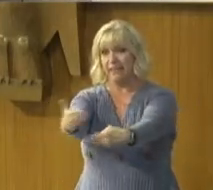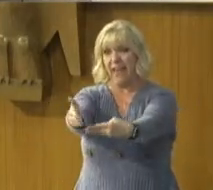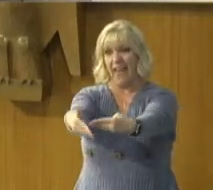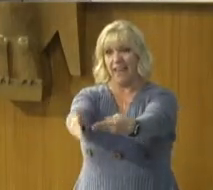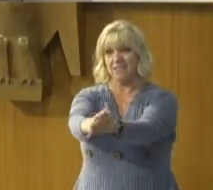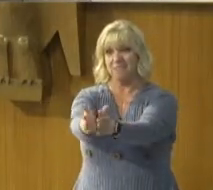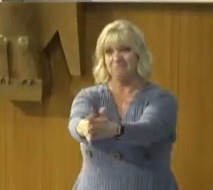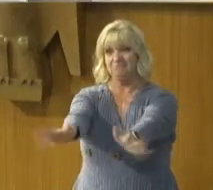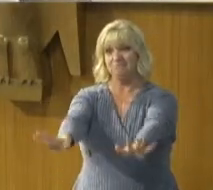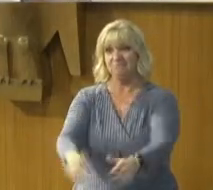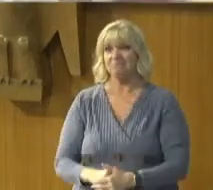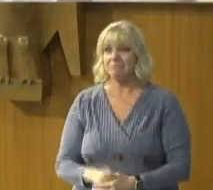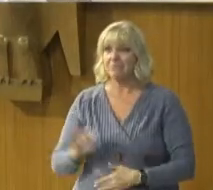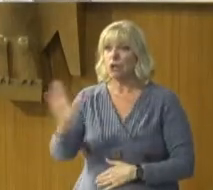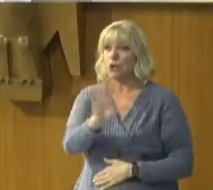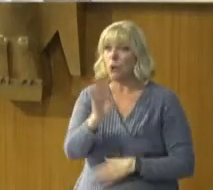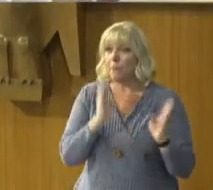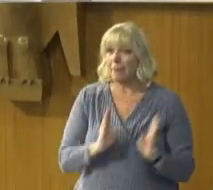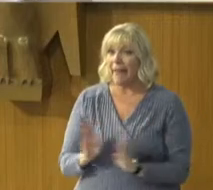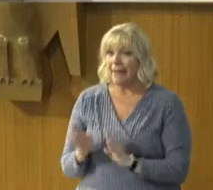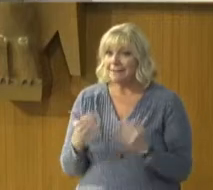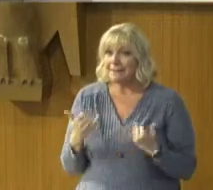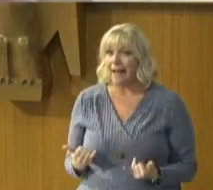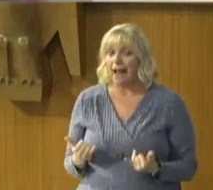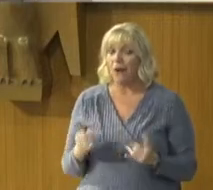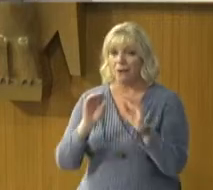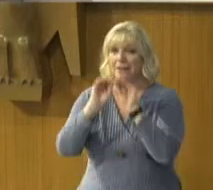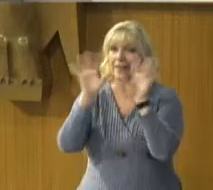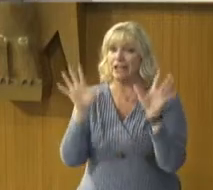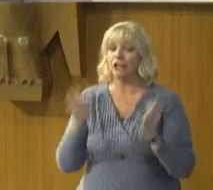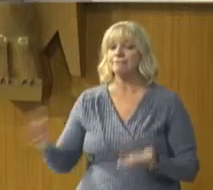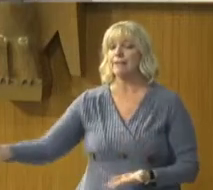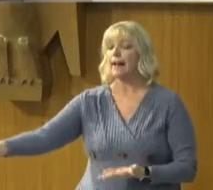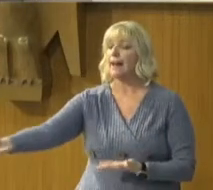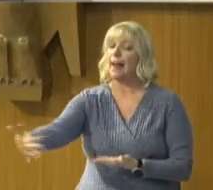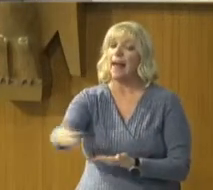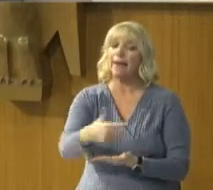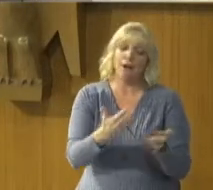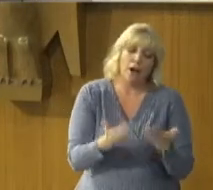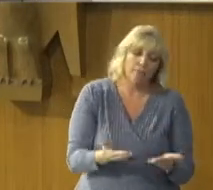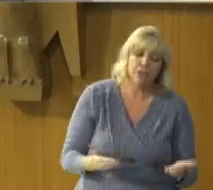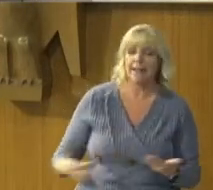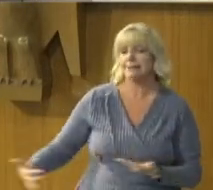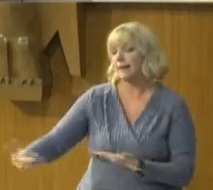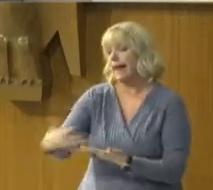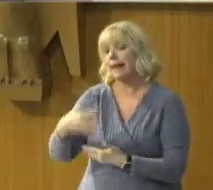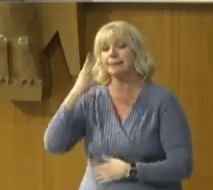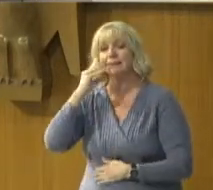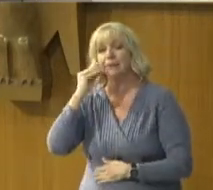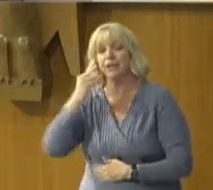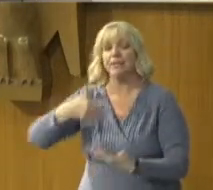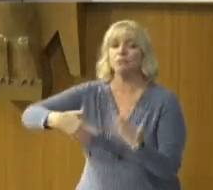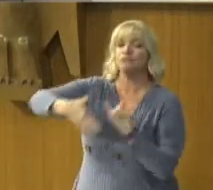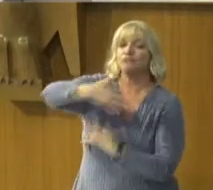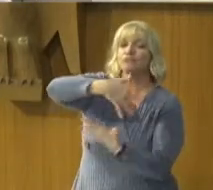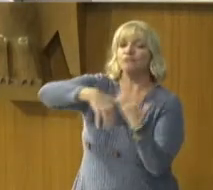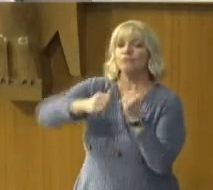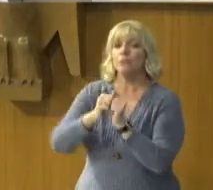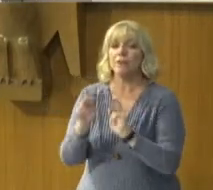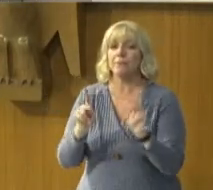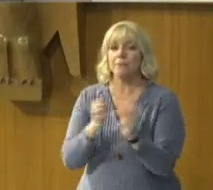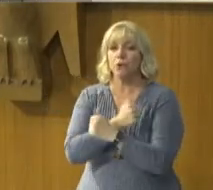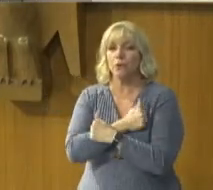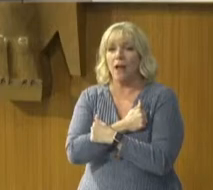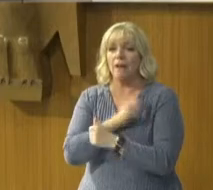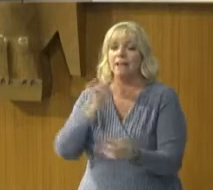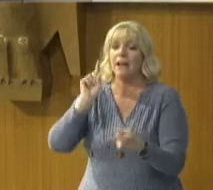clear. You're going to simply collect objects and experiences and spend as much time with your loved ones as you can until your time